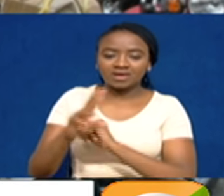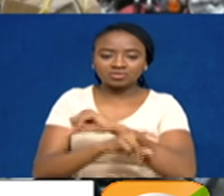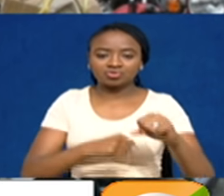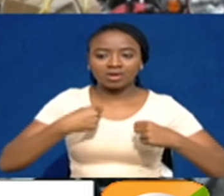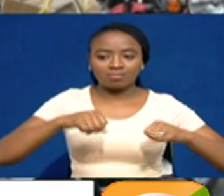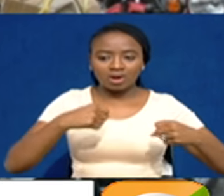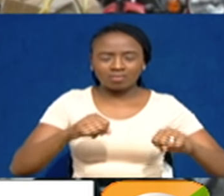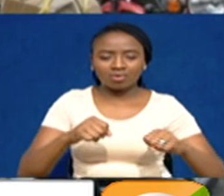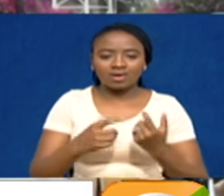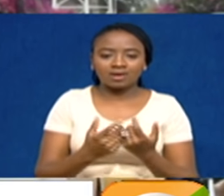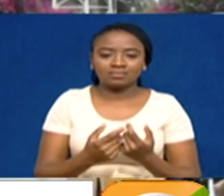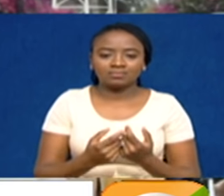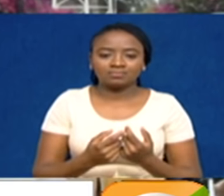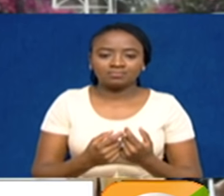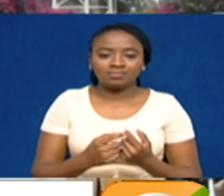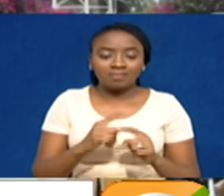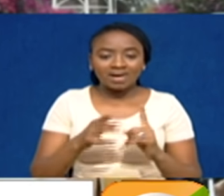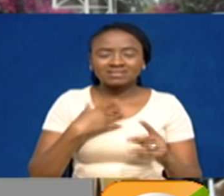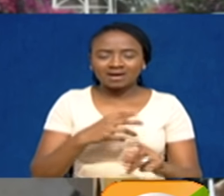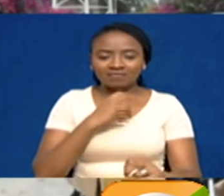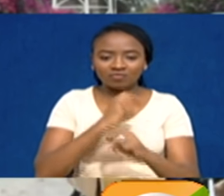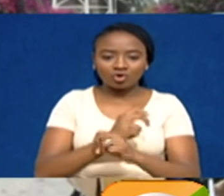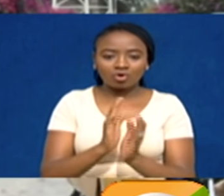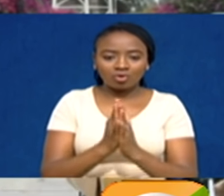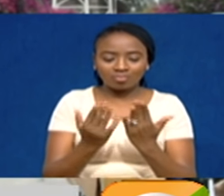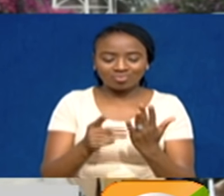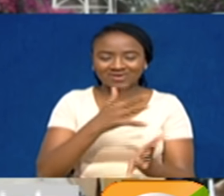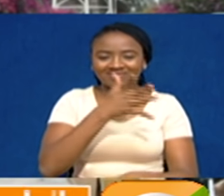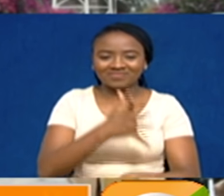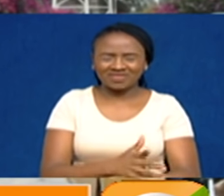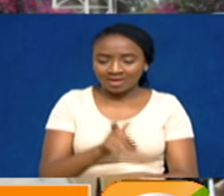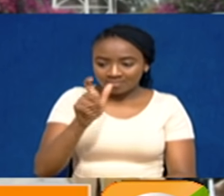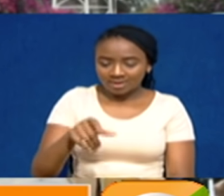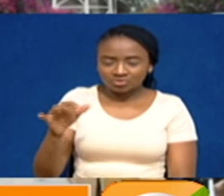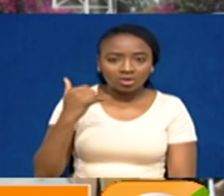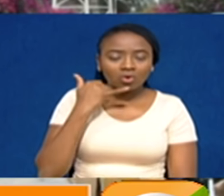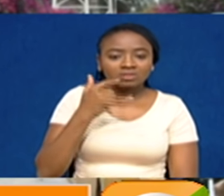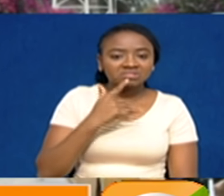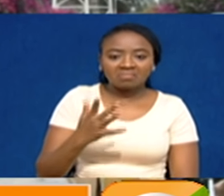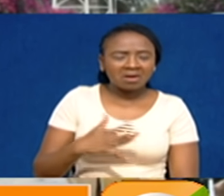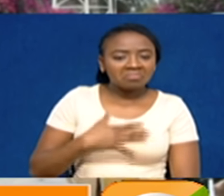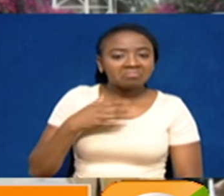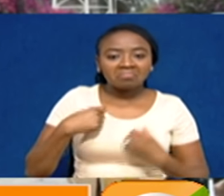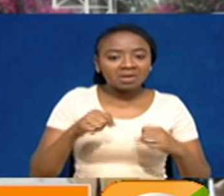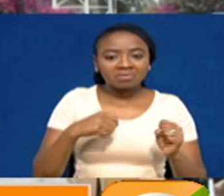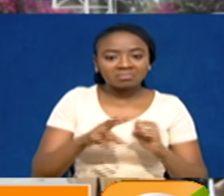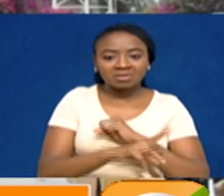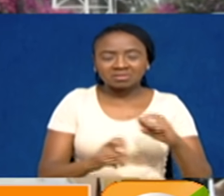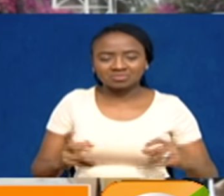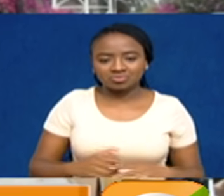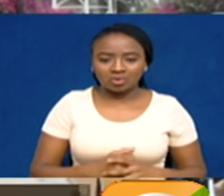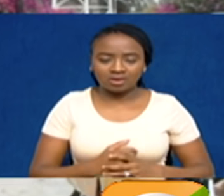fake logbooks to Moyale. Mwenye alichukua pikipiki, akipigiwa simu, akasema ye pikipiki yake,